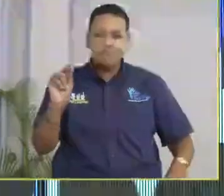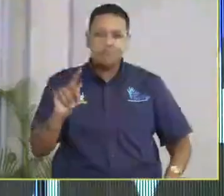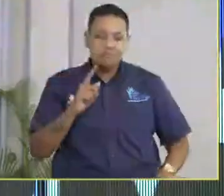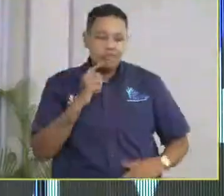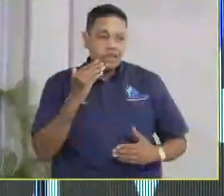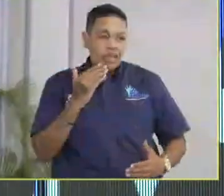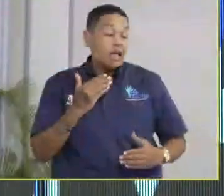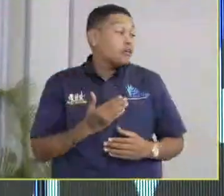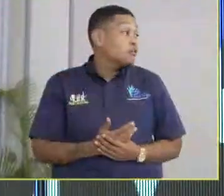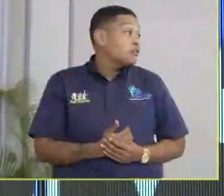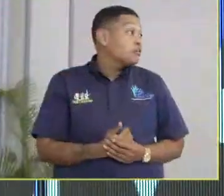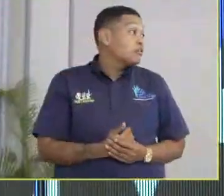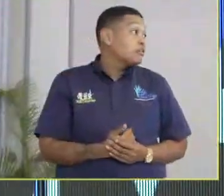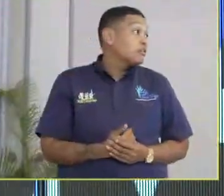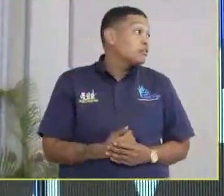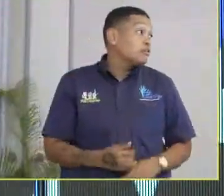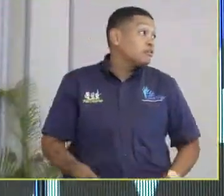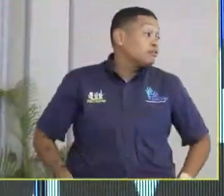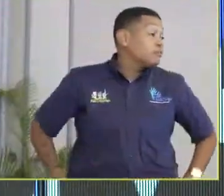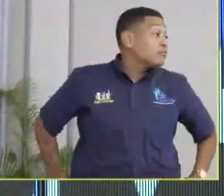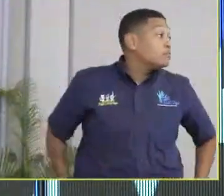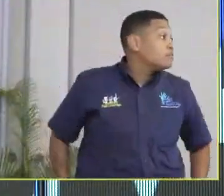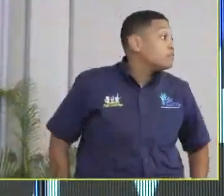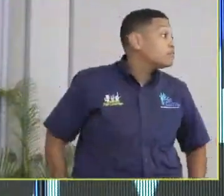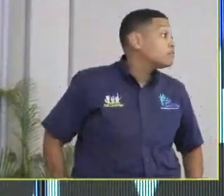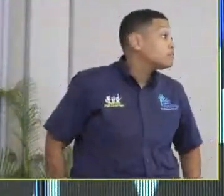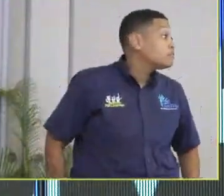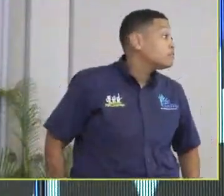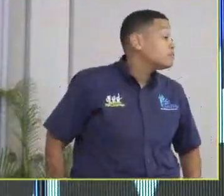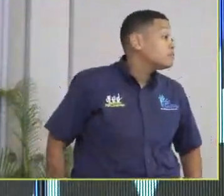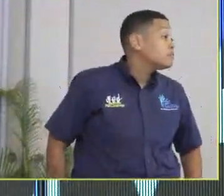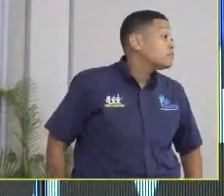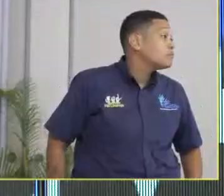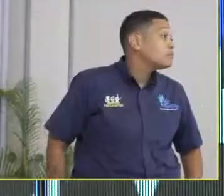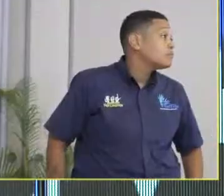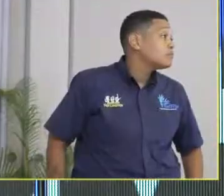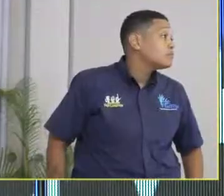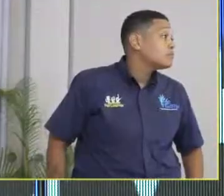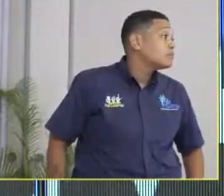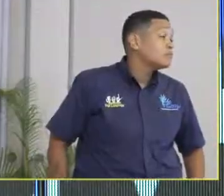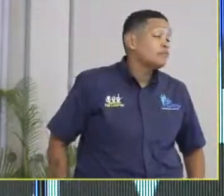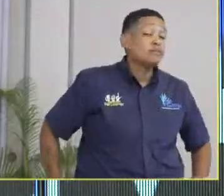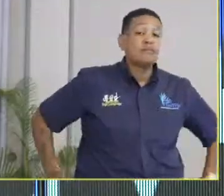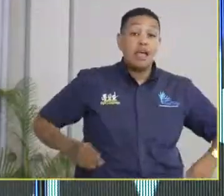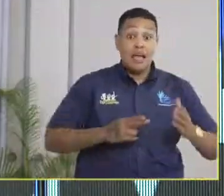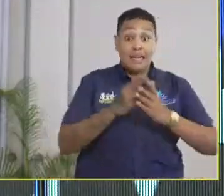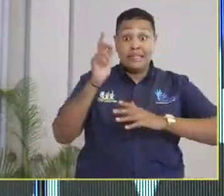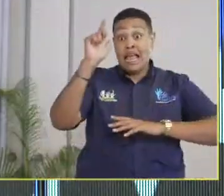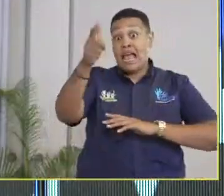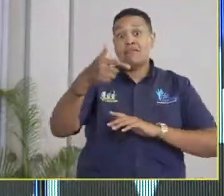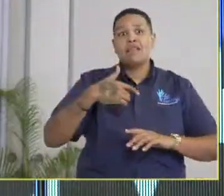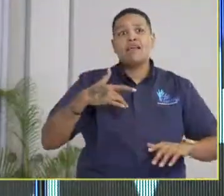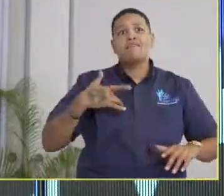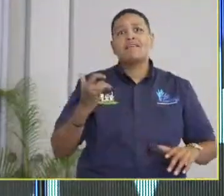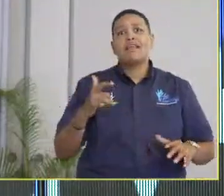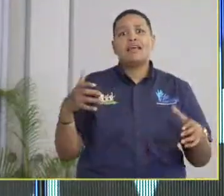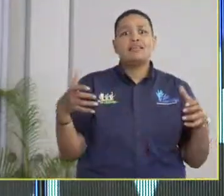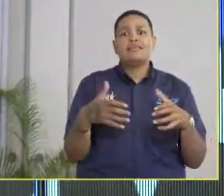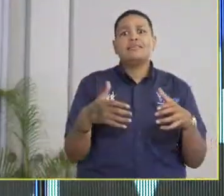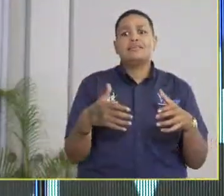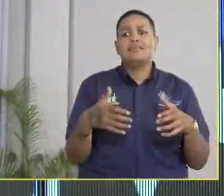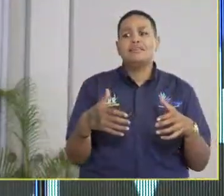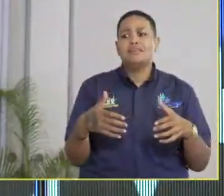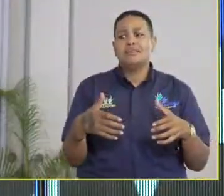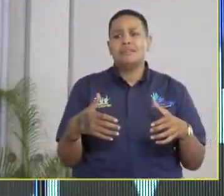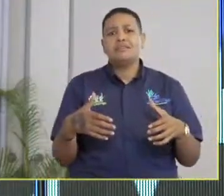And to be honest, after a while, I think we felt as if the entire MLCA was like a wind in